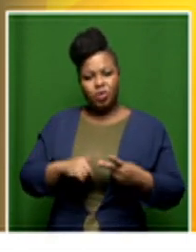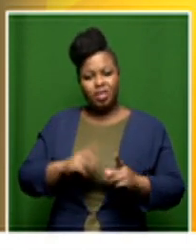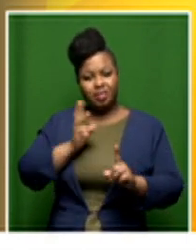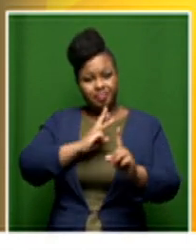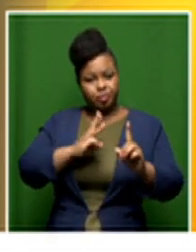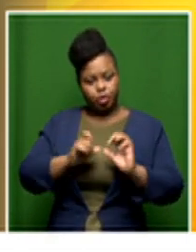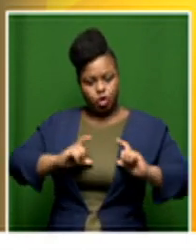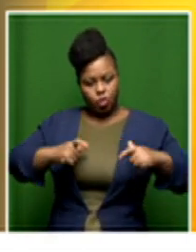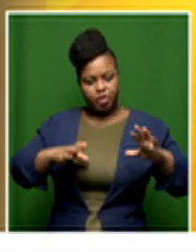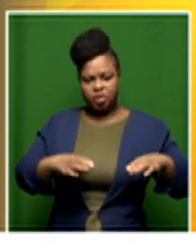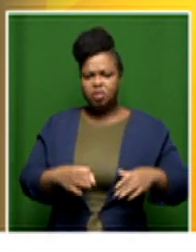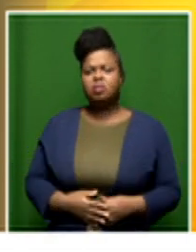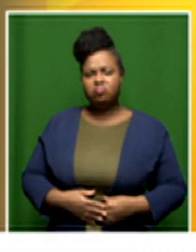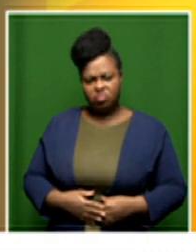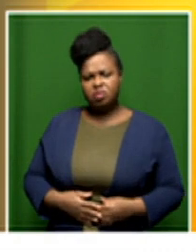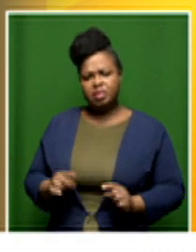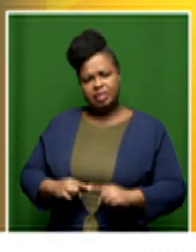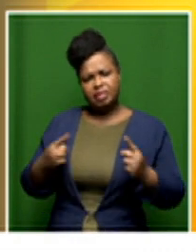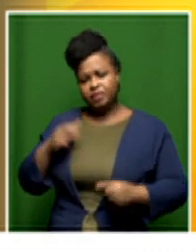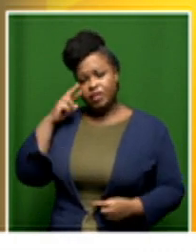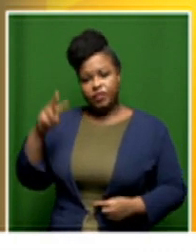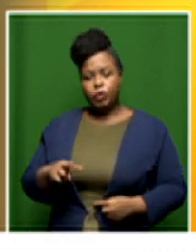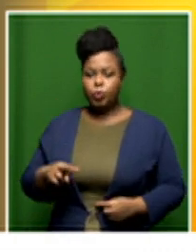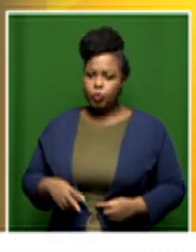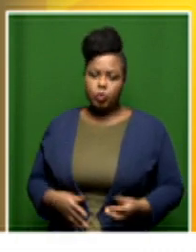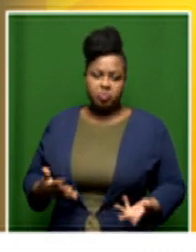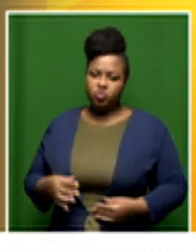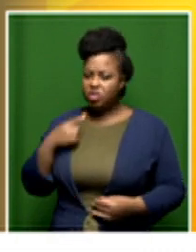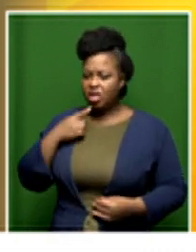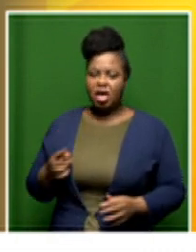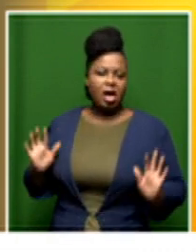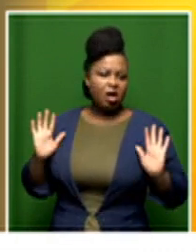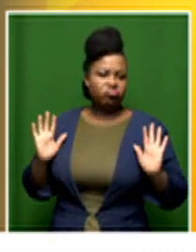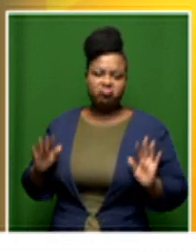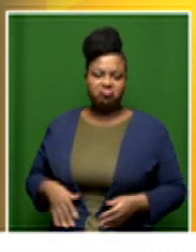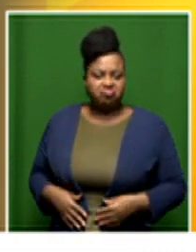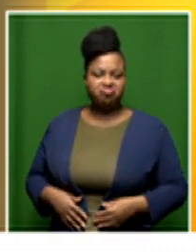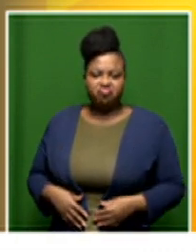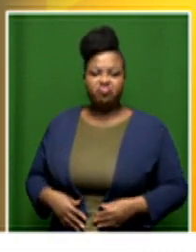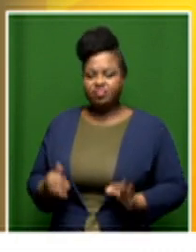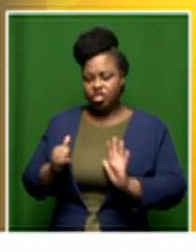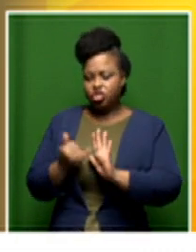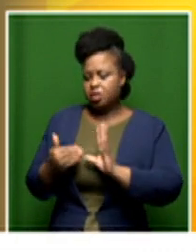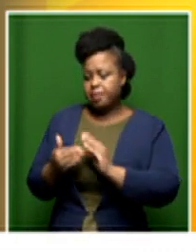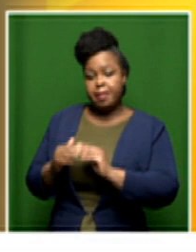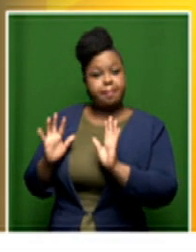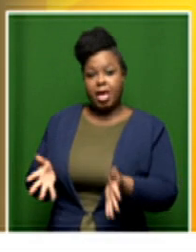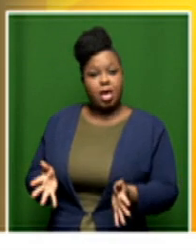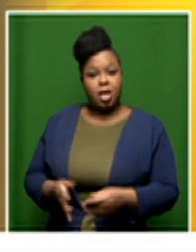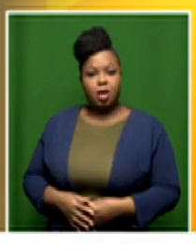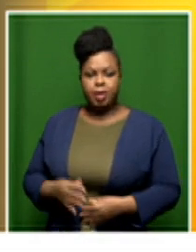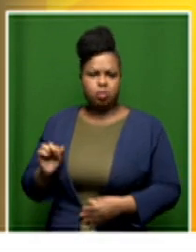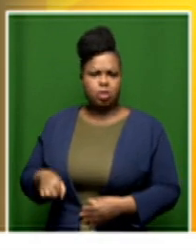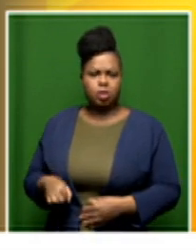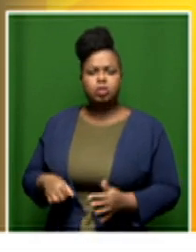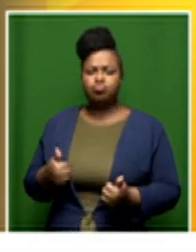disciplinary committee, may have had a different view to say, after all, he is just a member and perhaps